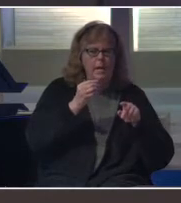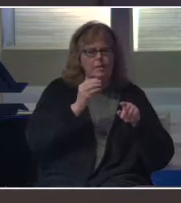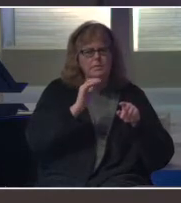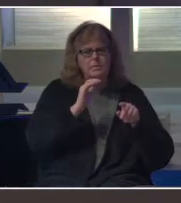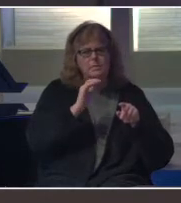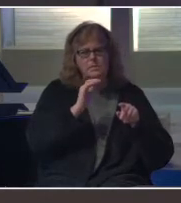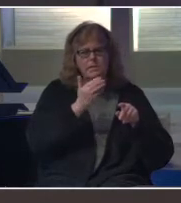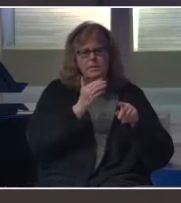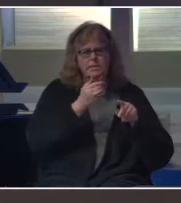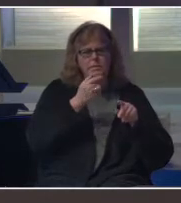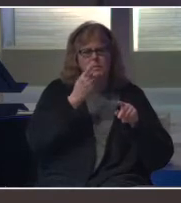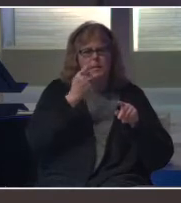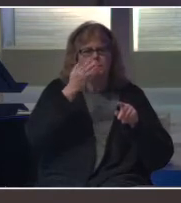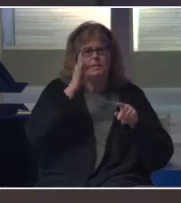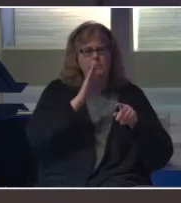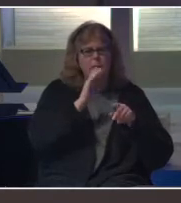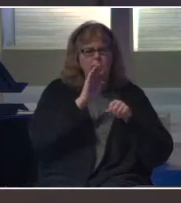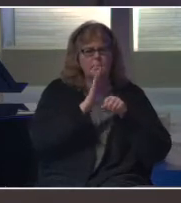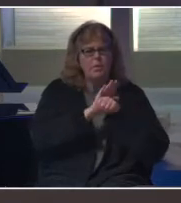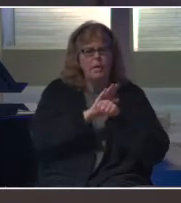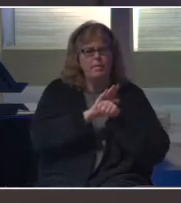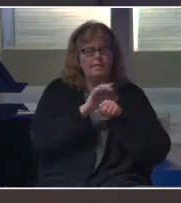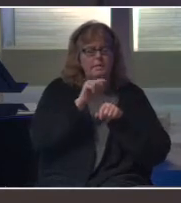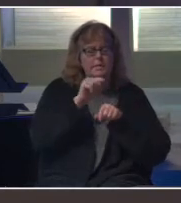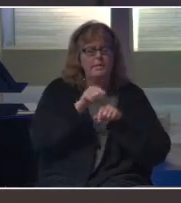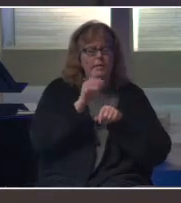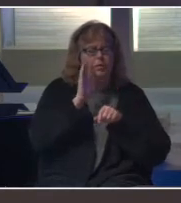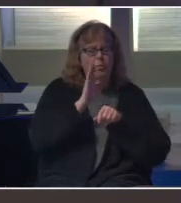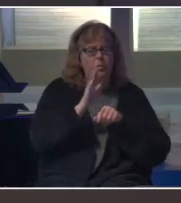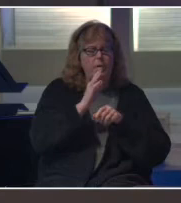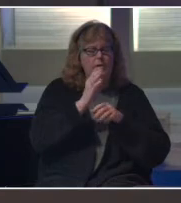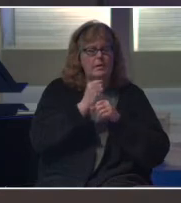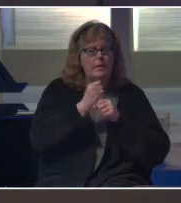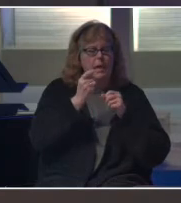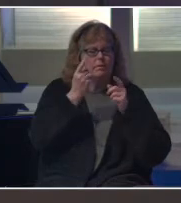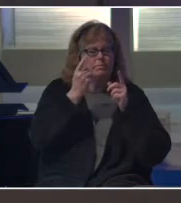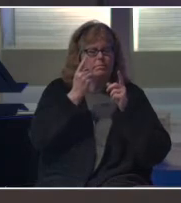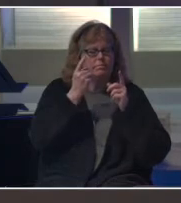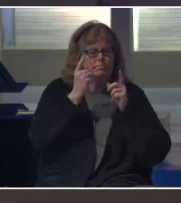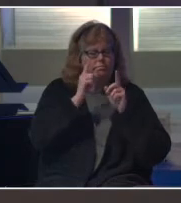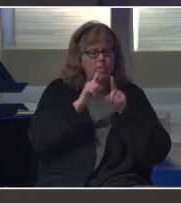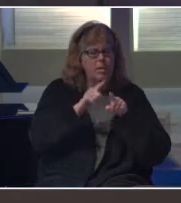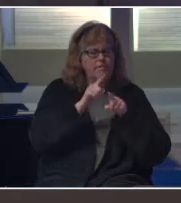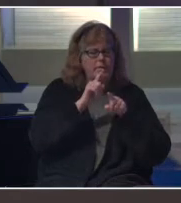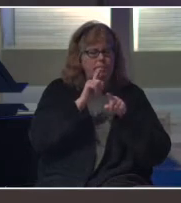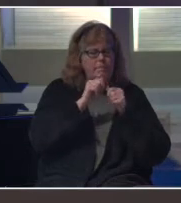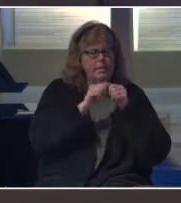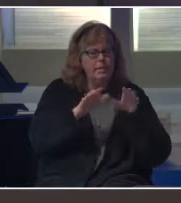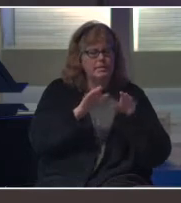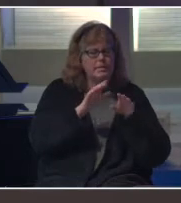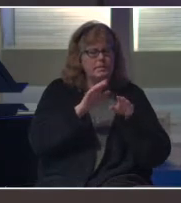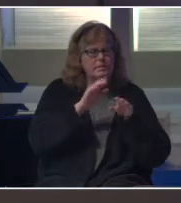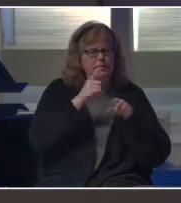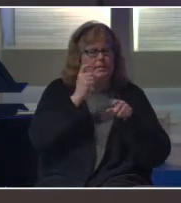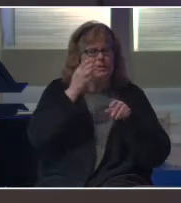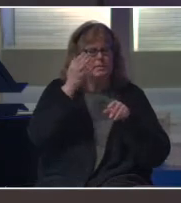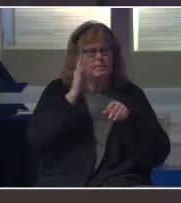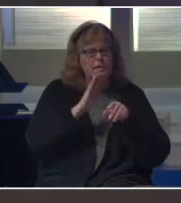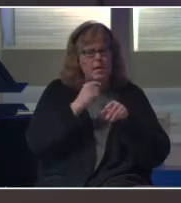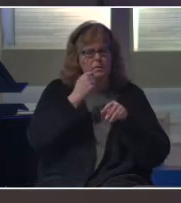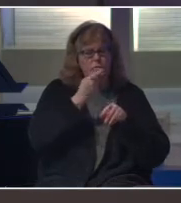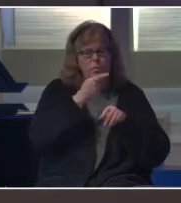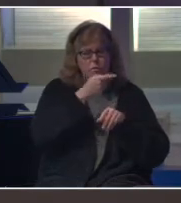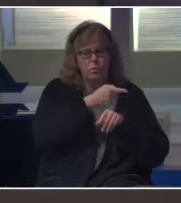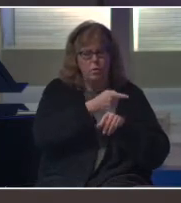to be based on God's promises that he would receive the covenant blessings, because God told her